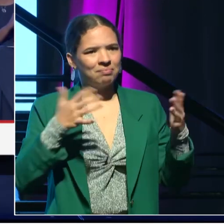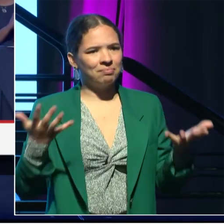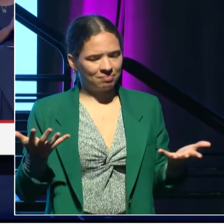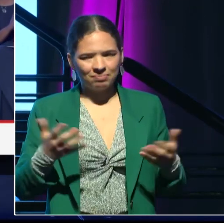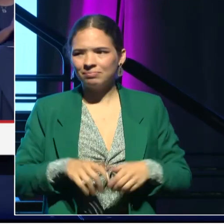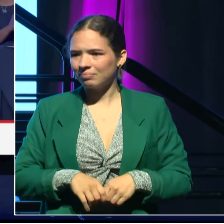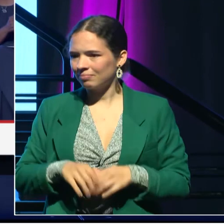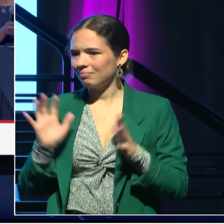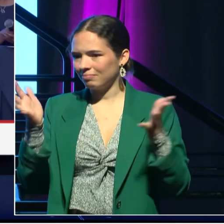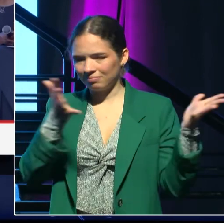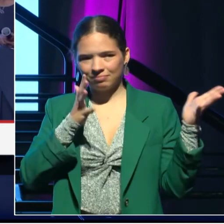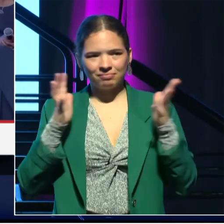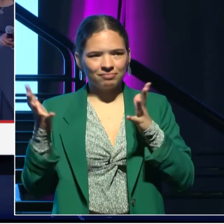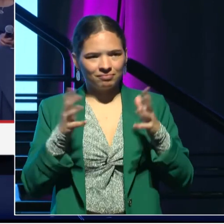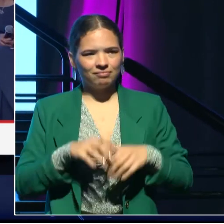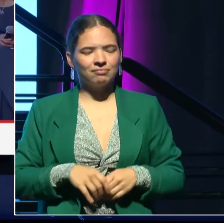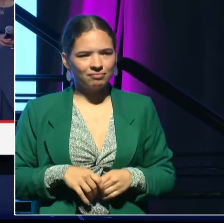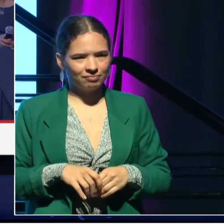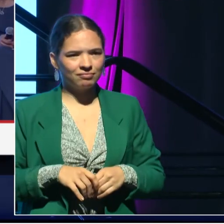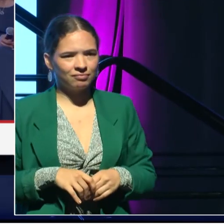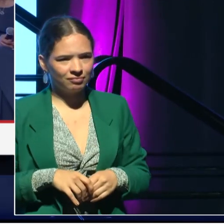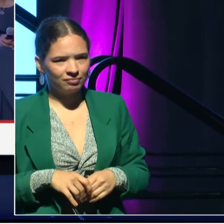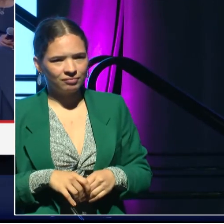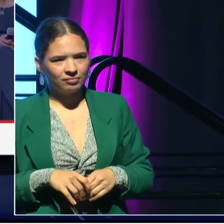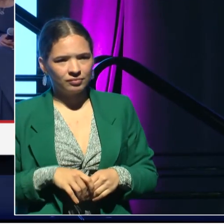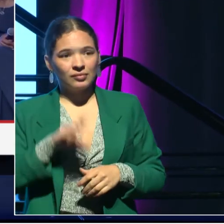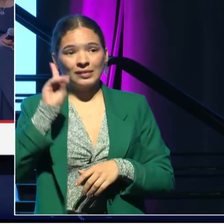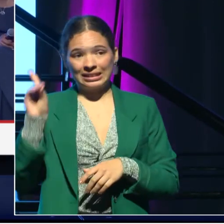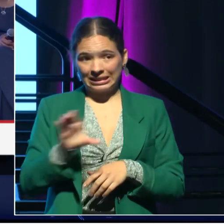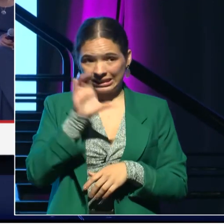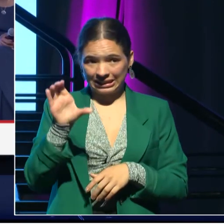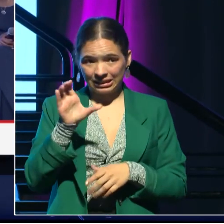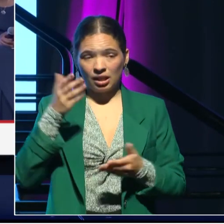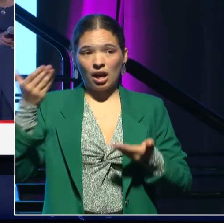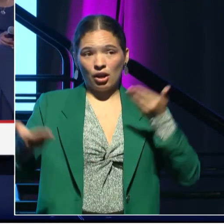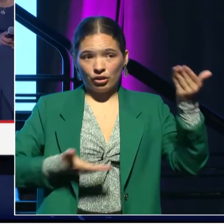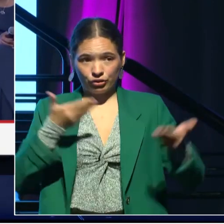First, let me just say DC is hiring,